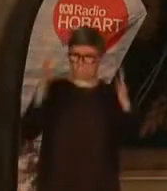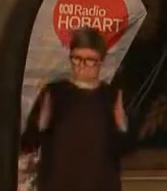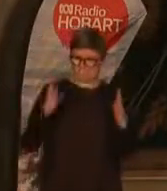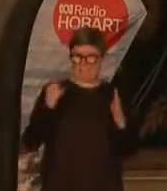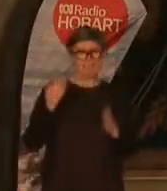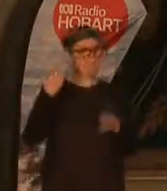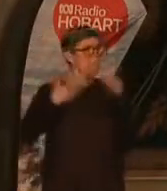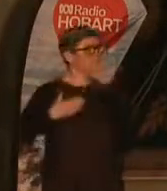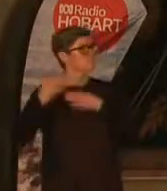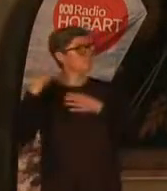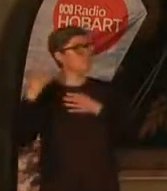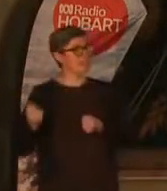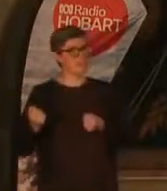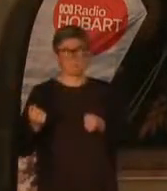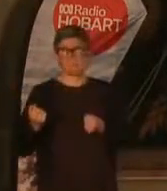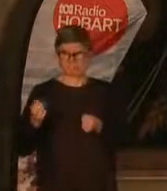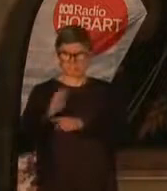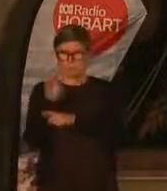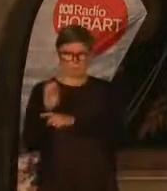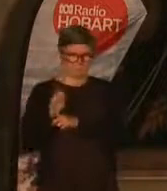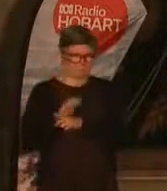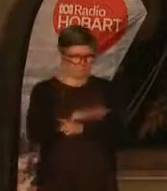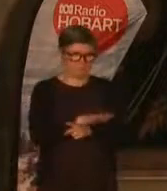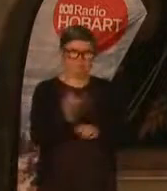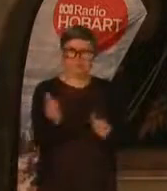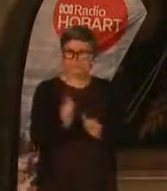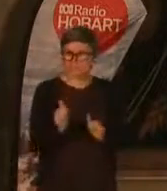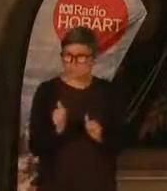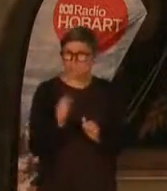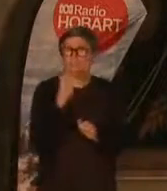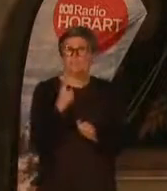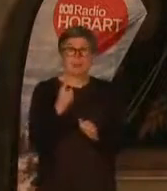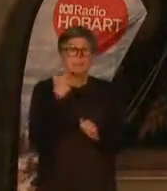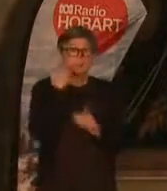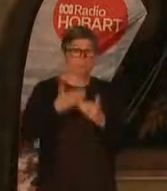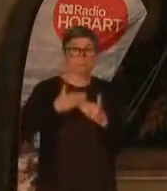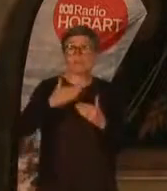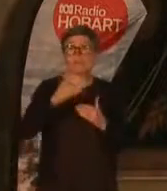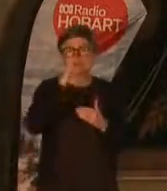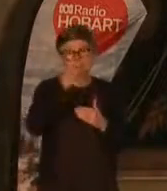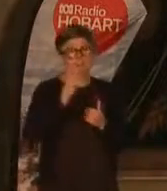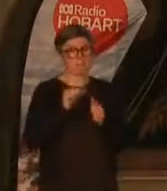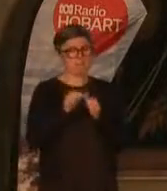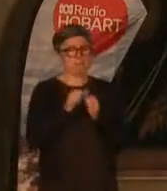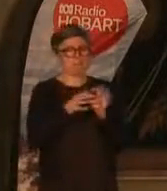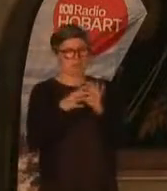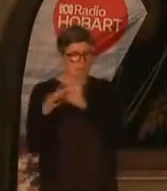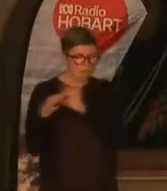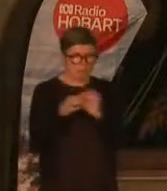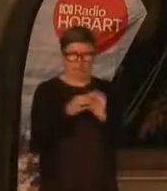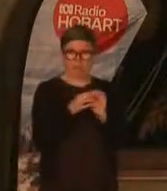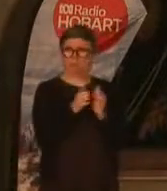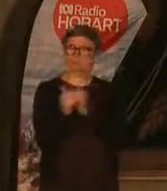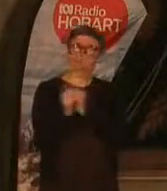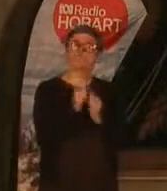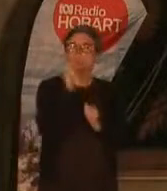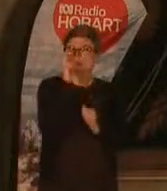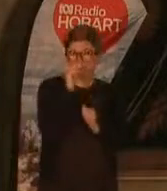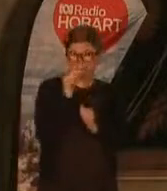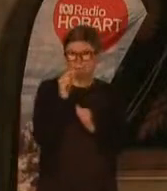and create a better future and create better relationships between these institutions and Aboriginal